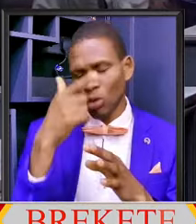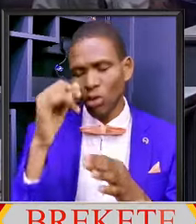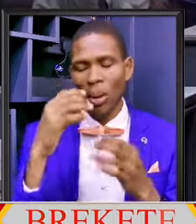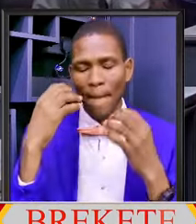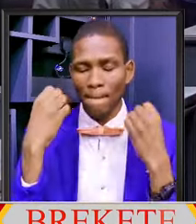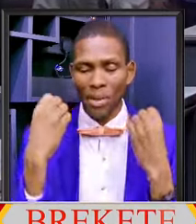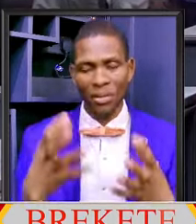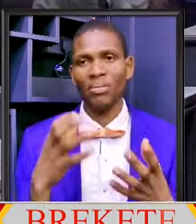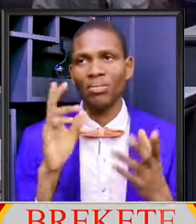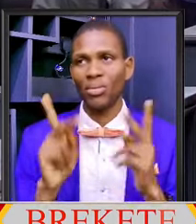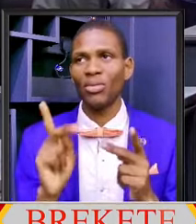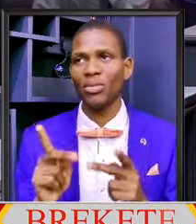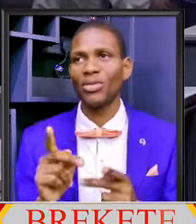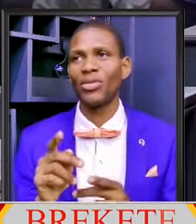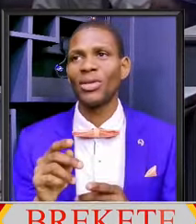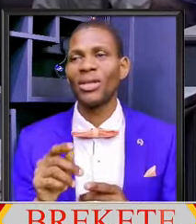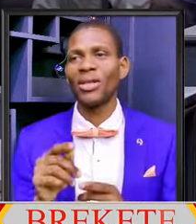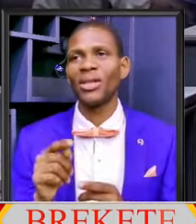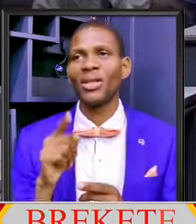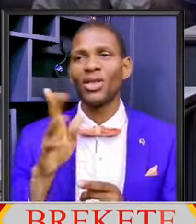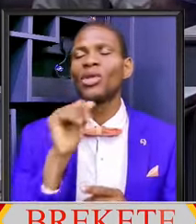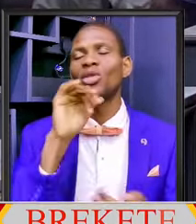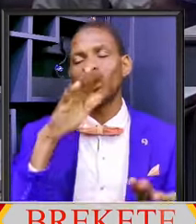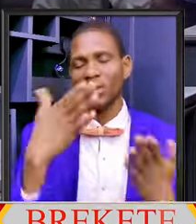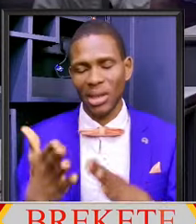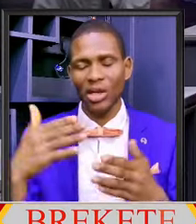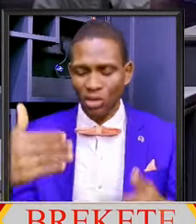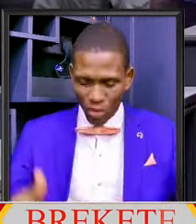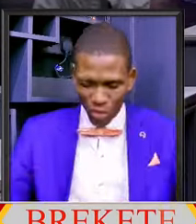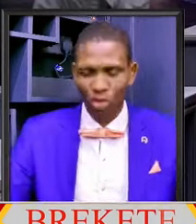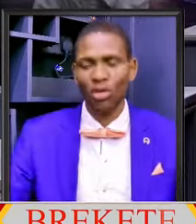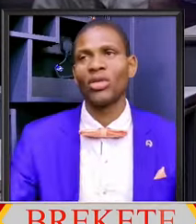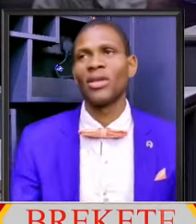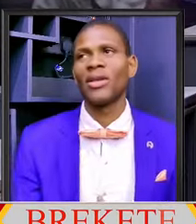masses, the poor, you will not die young.